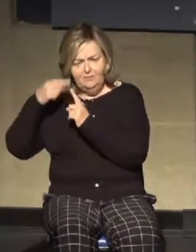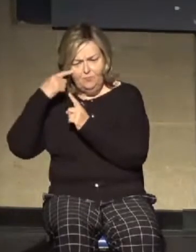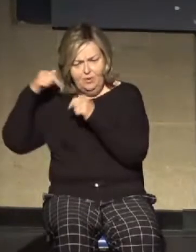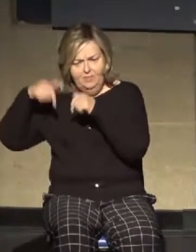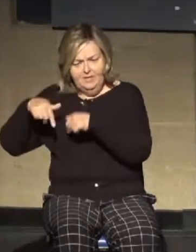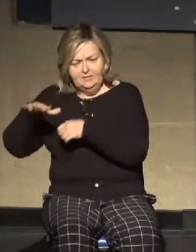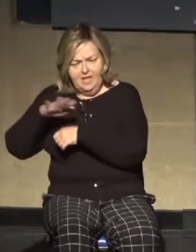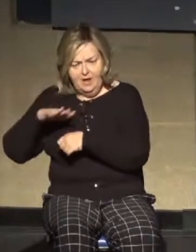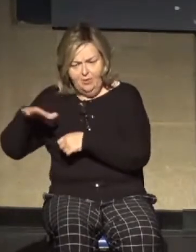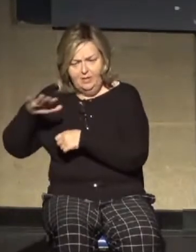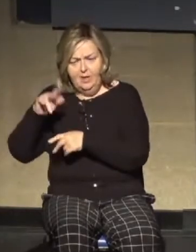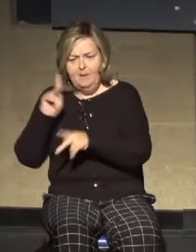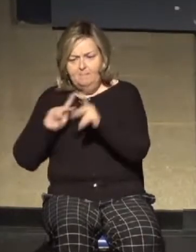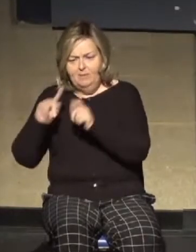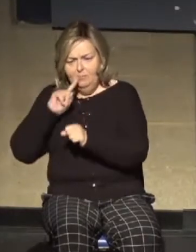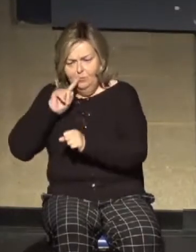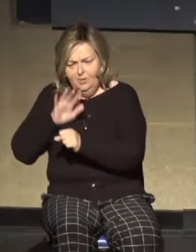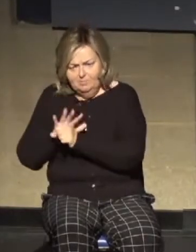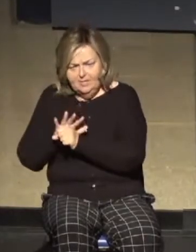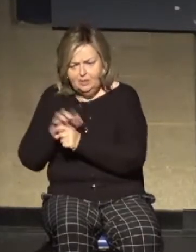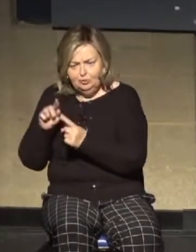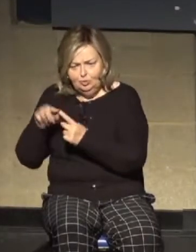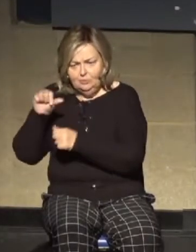a well-rooted and committed community.